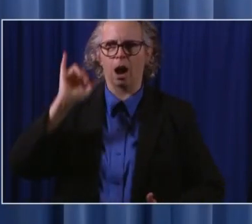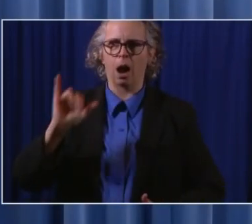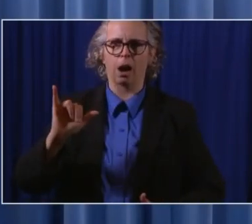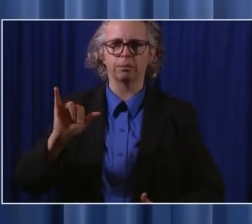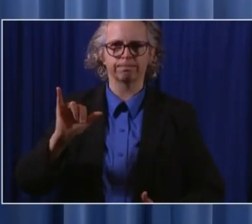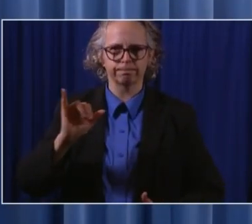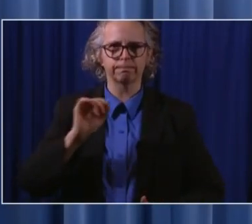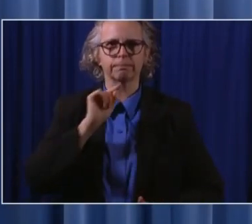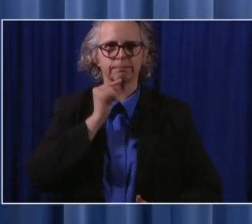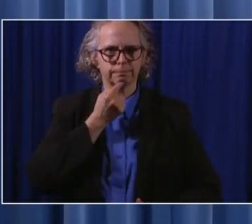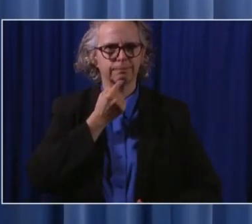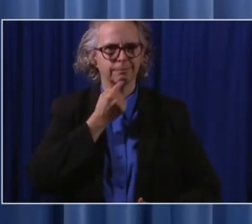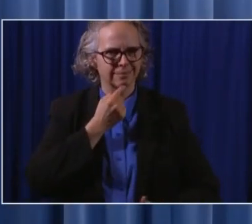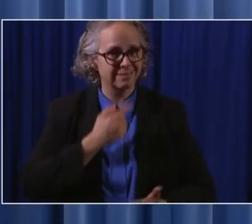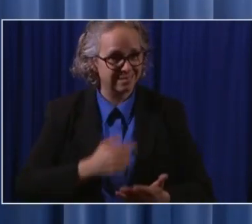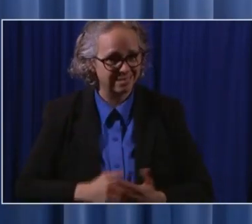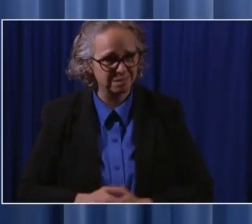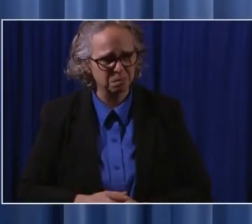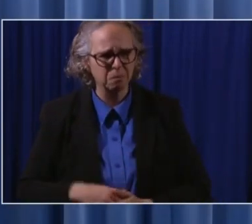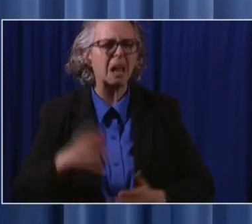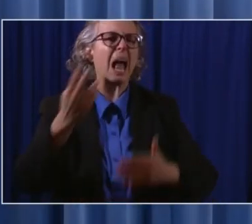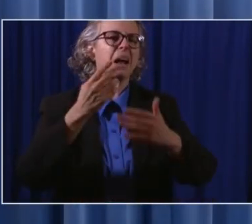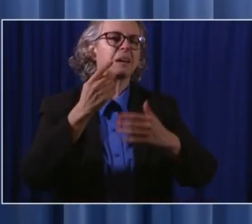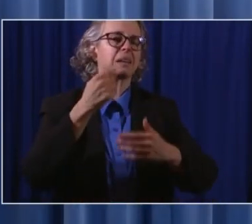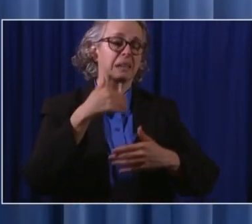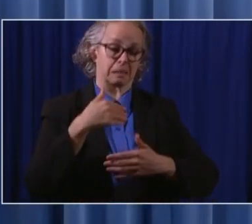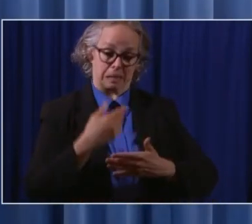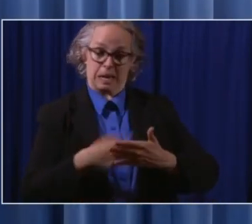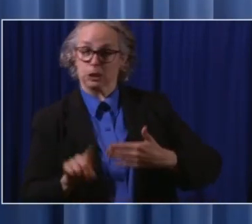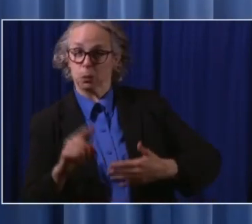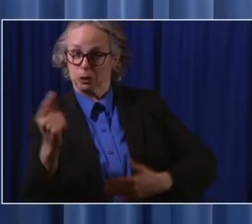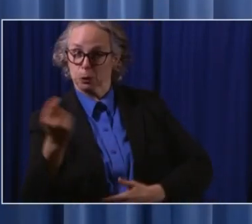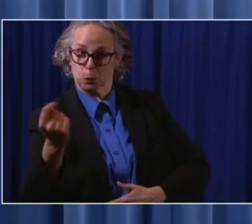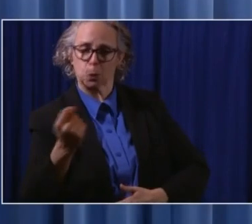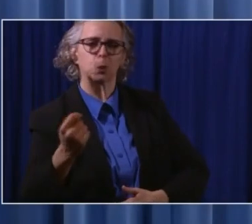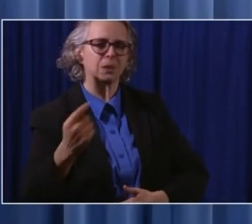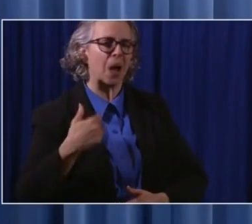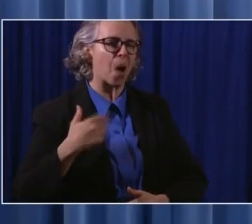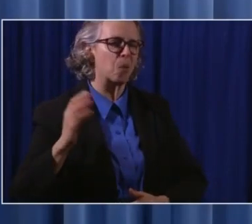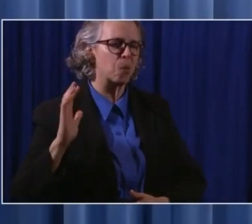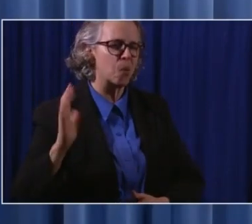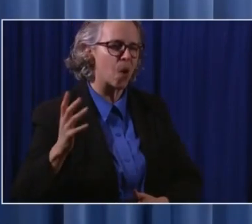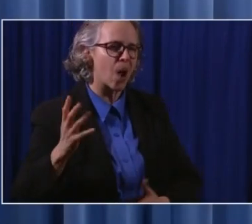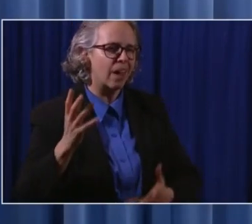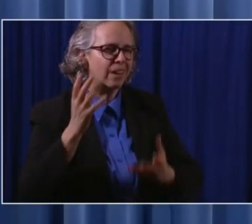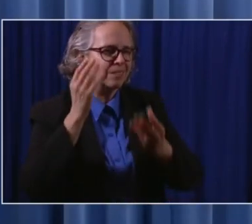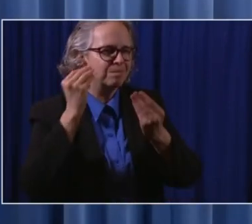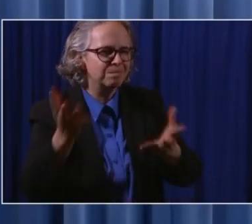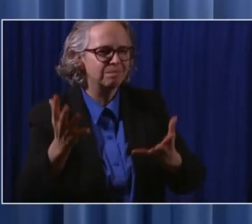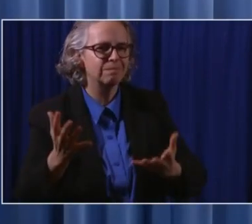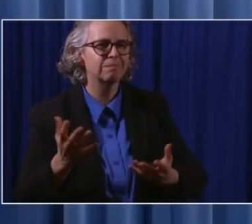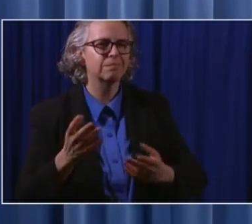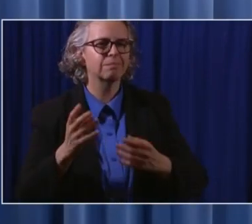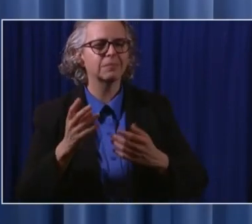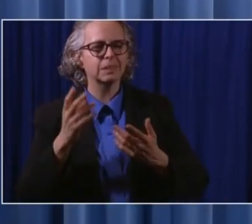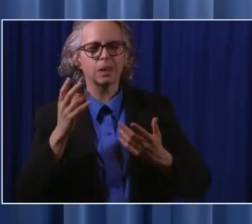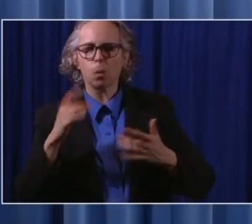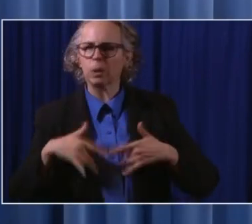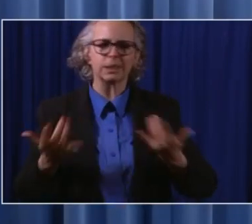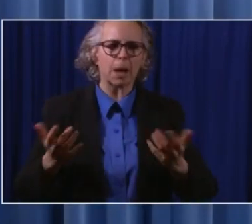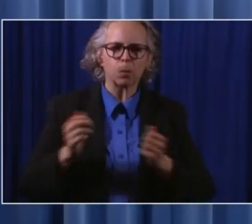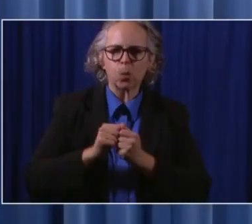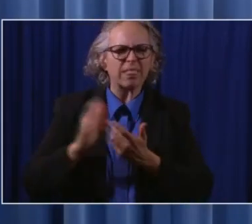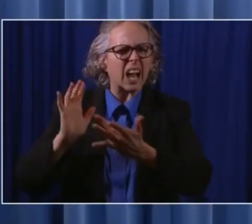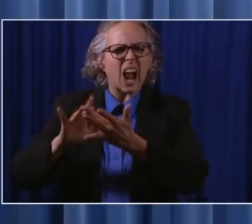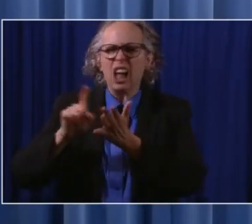week on Tuesday, and I'll give you a report about where we are, because I've been telling our team, you know,